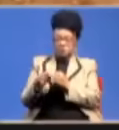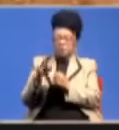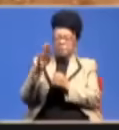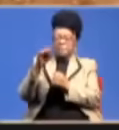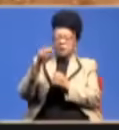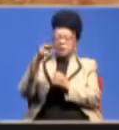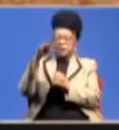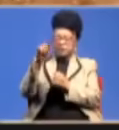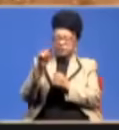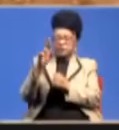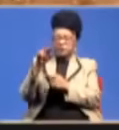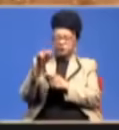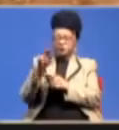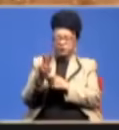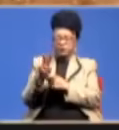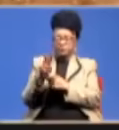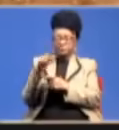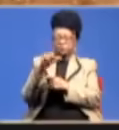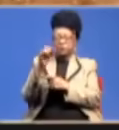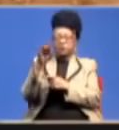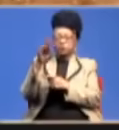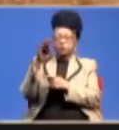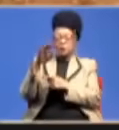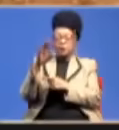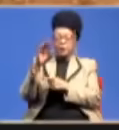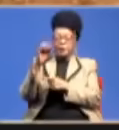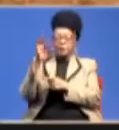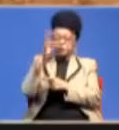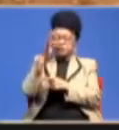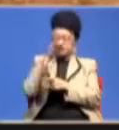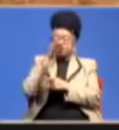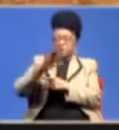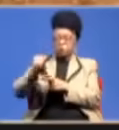Margaret Kimathi in Getuge Village, Othaya, Nyeri County.